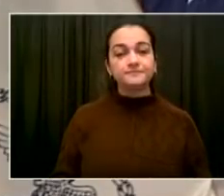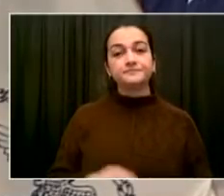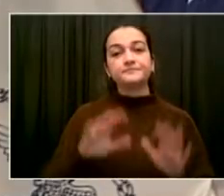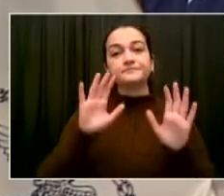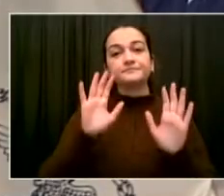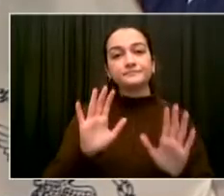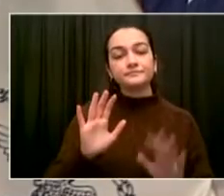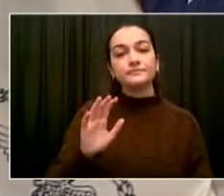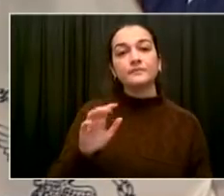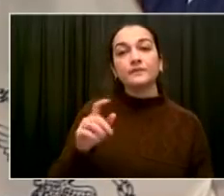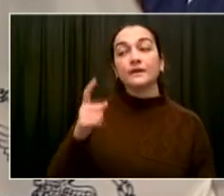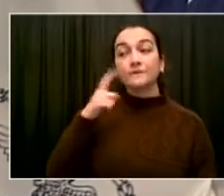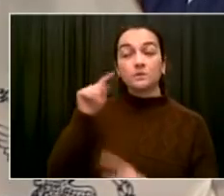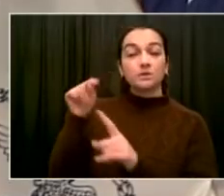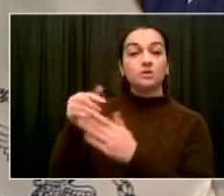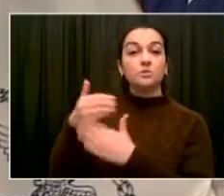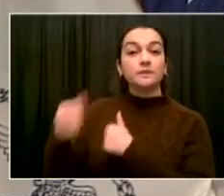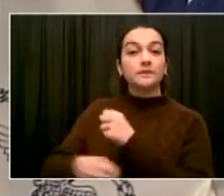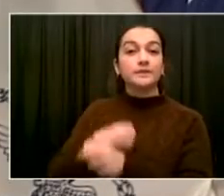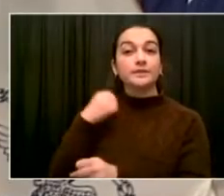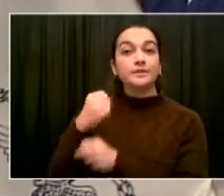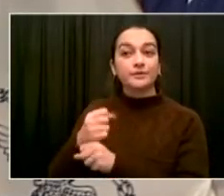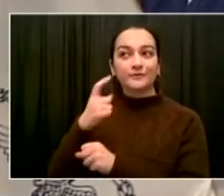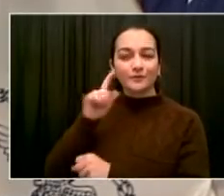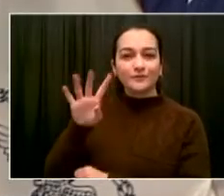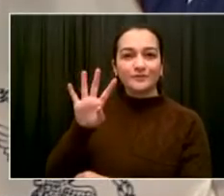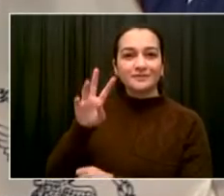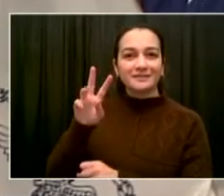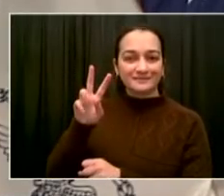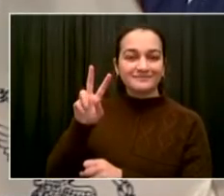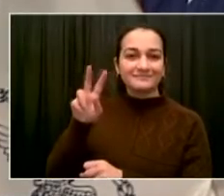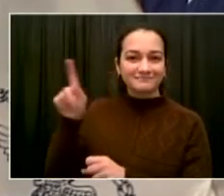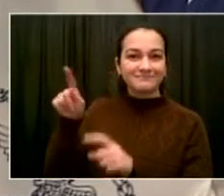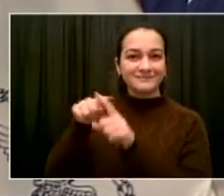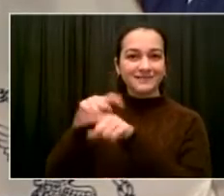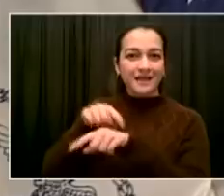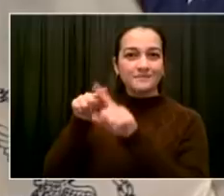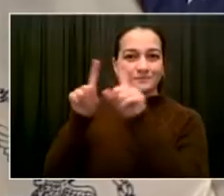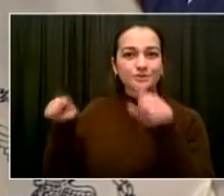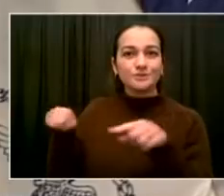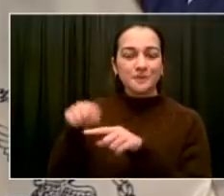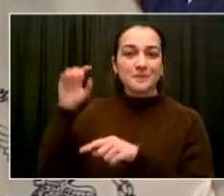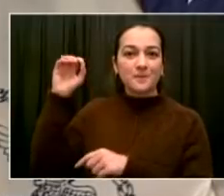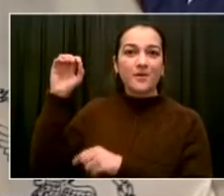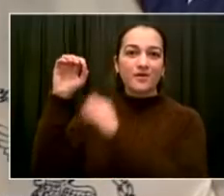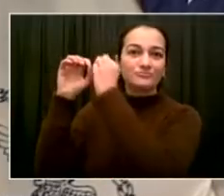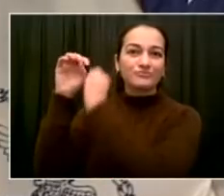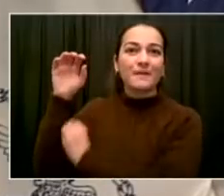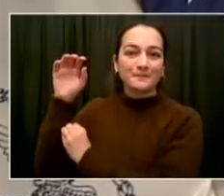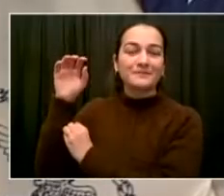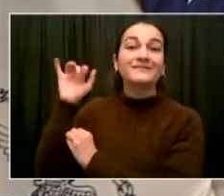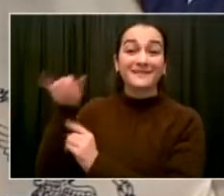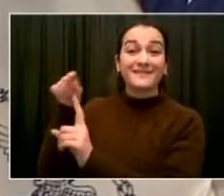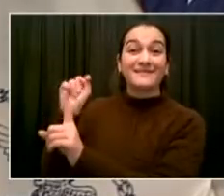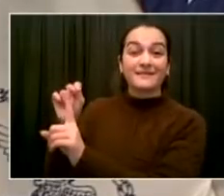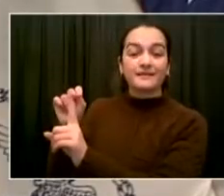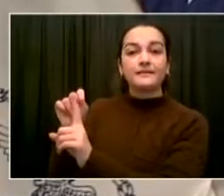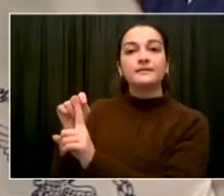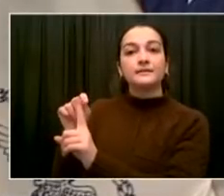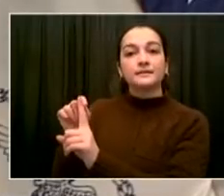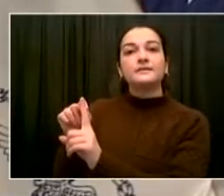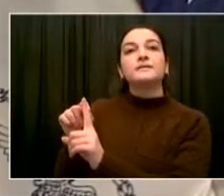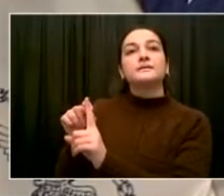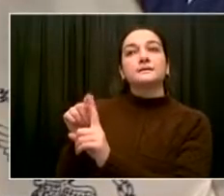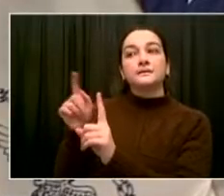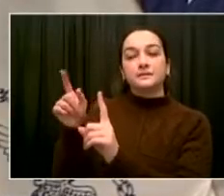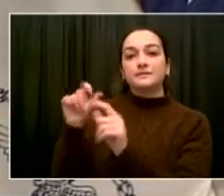touch with Times Square Alliance. We're going to make a decision before Christmas. We're certainly looking at the new challenge